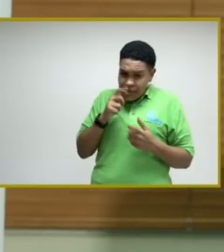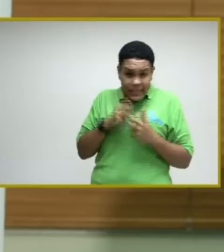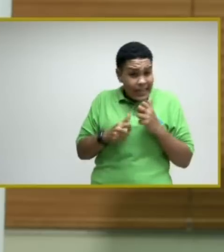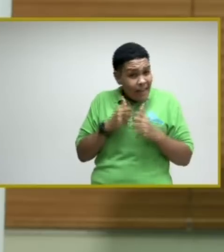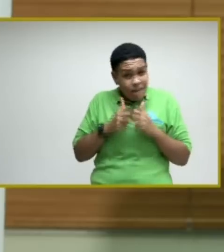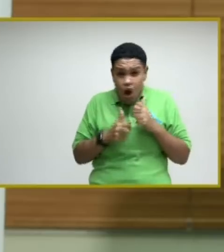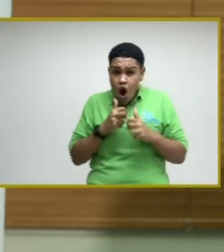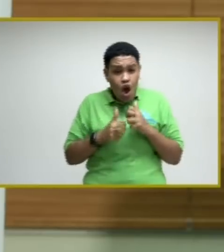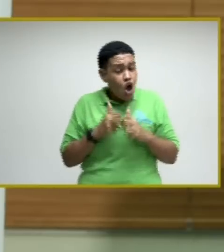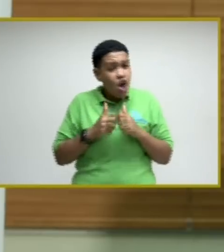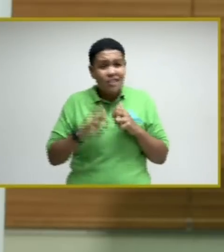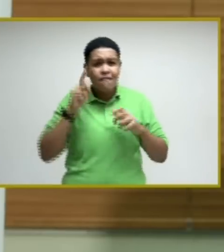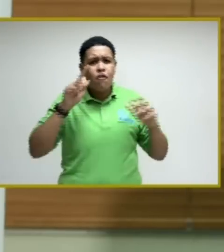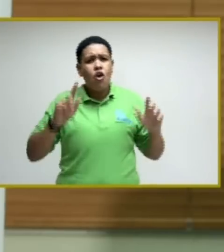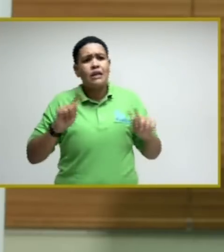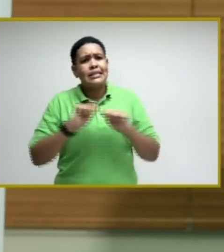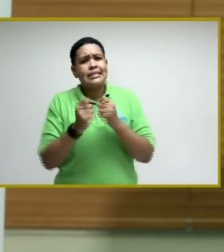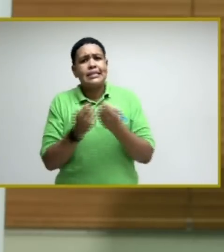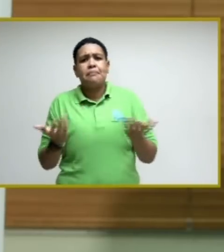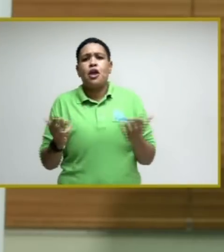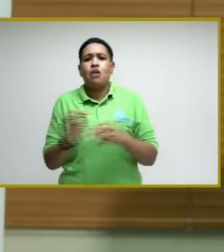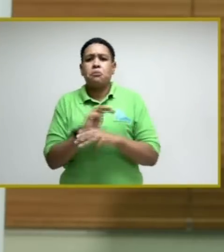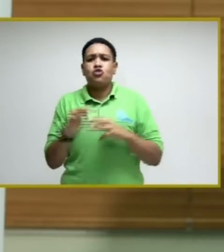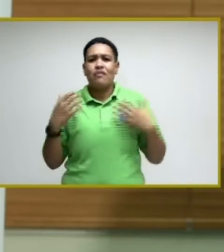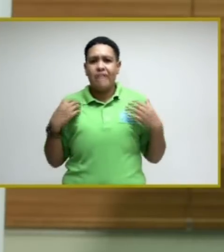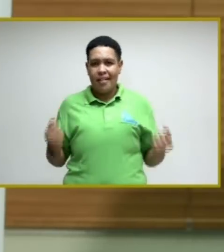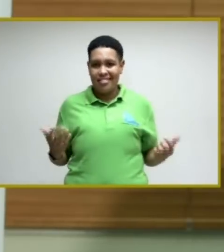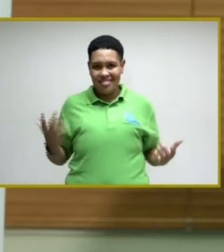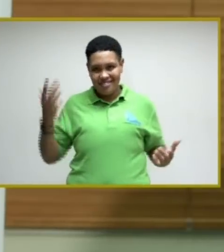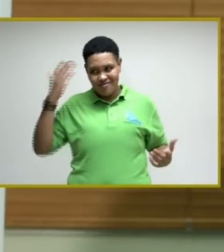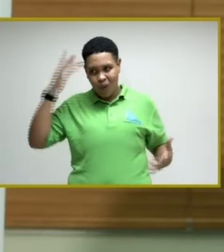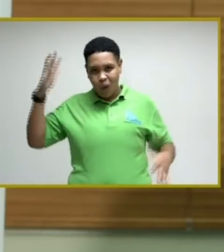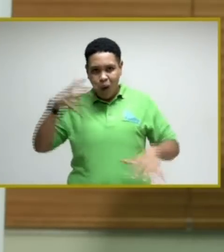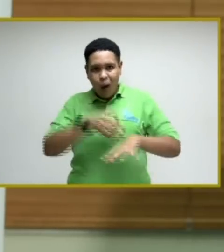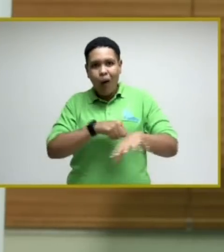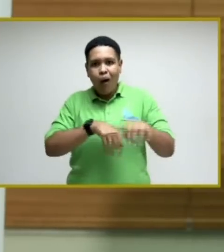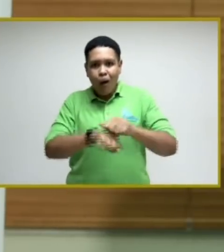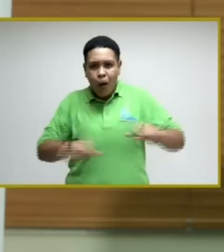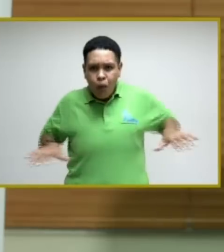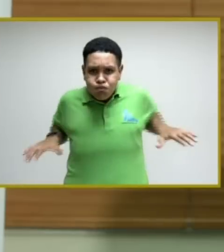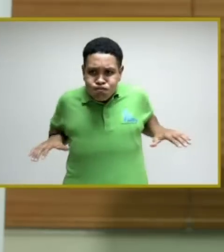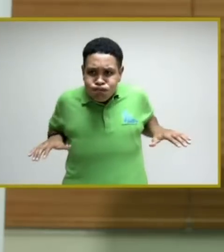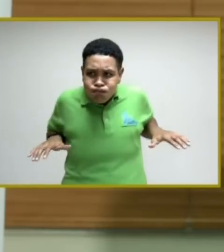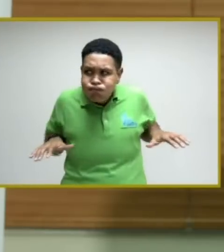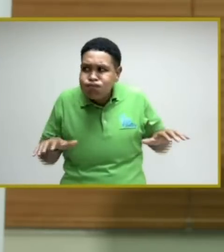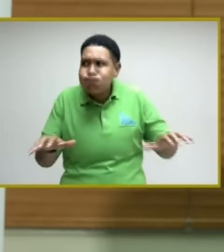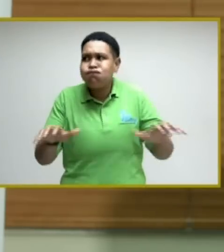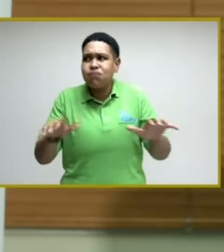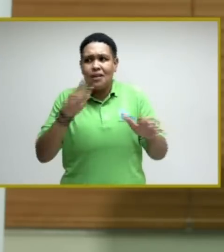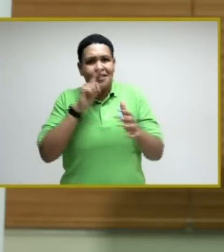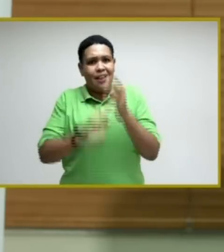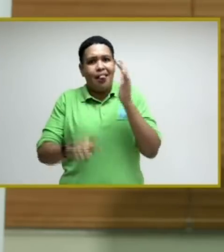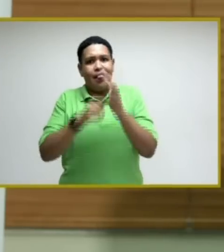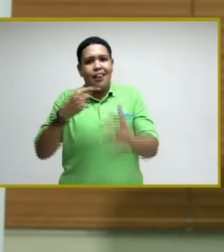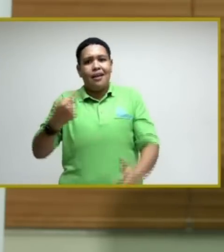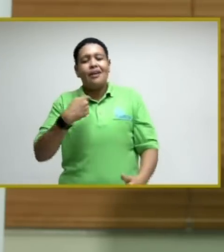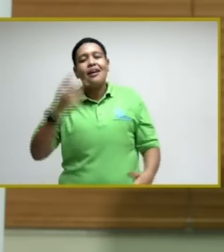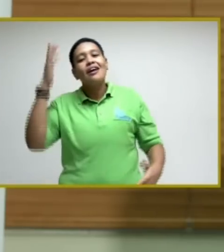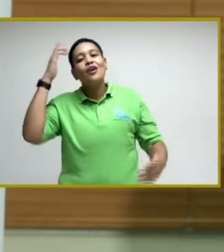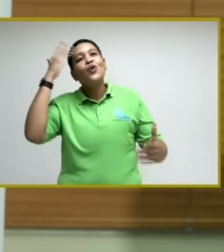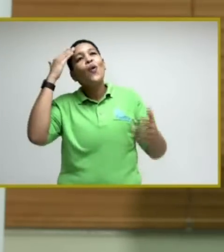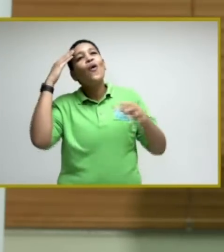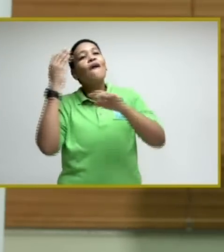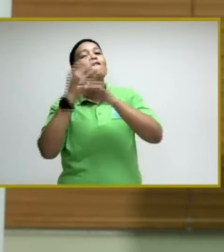for the team, having had to deal with some of these criticisms, and it's a free country, so we're